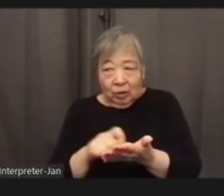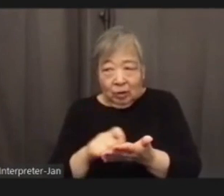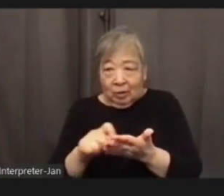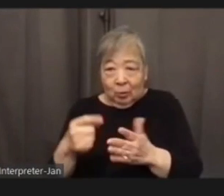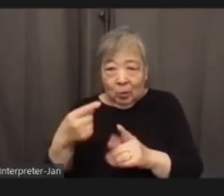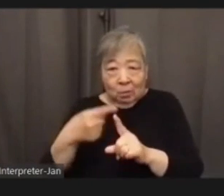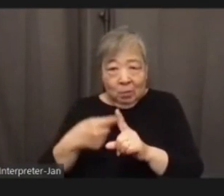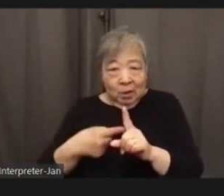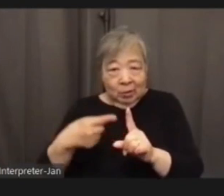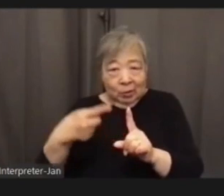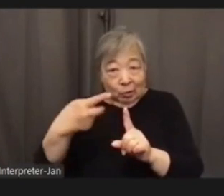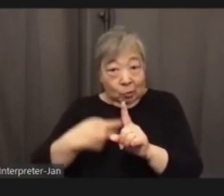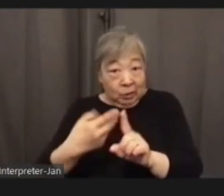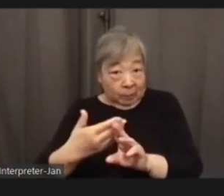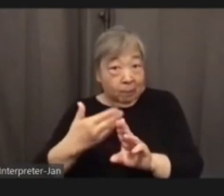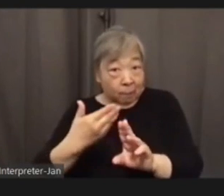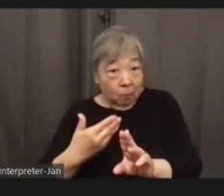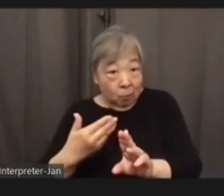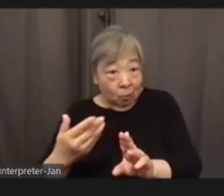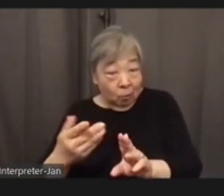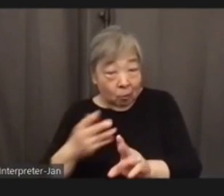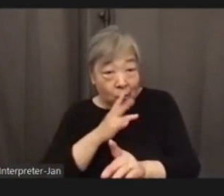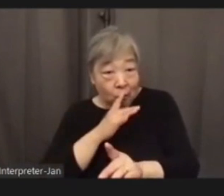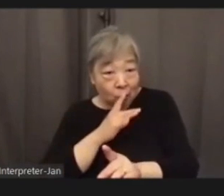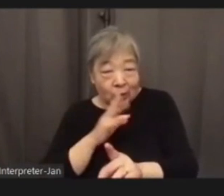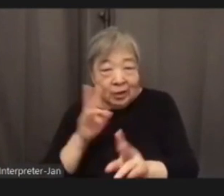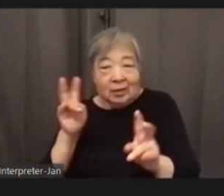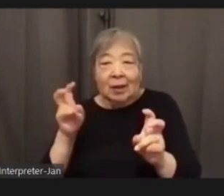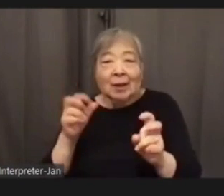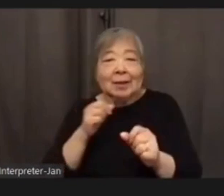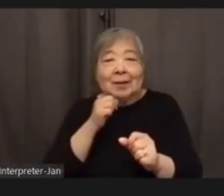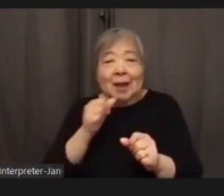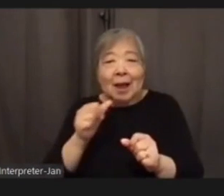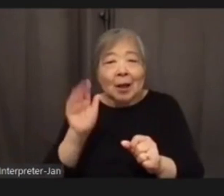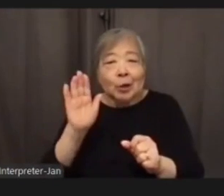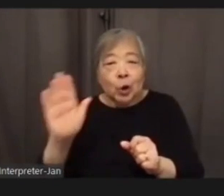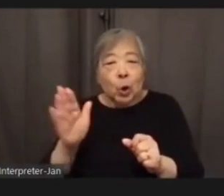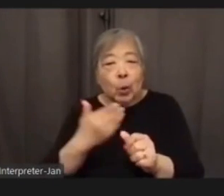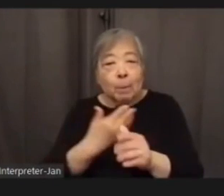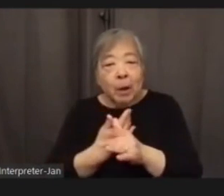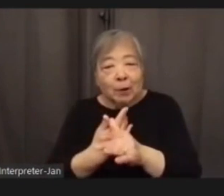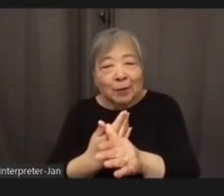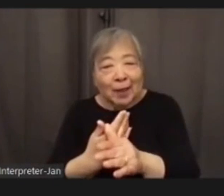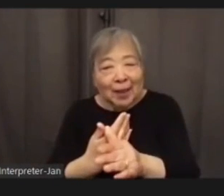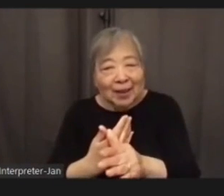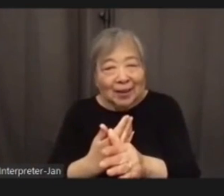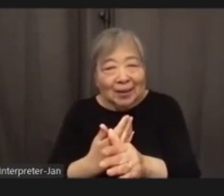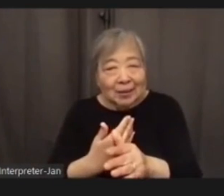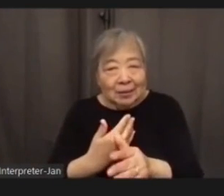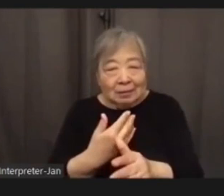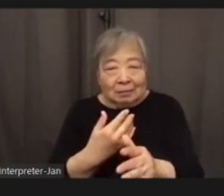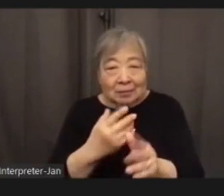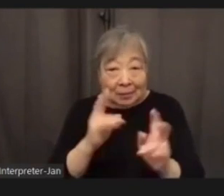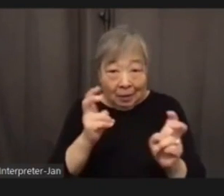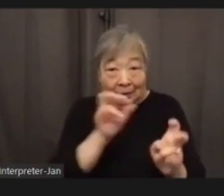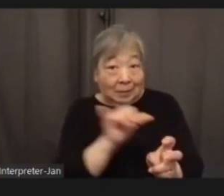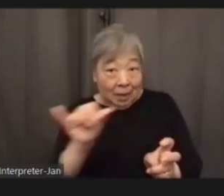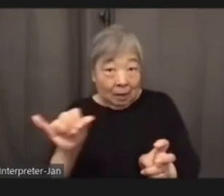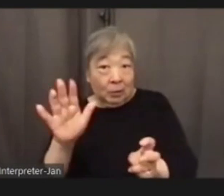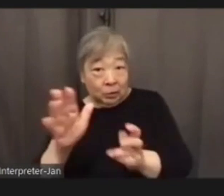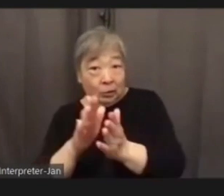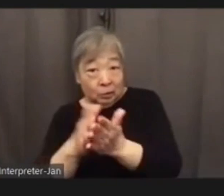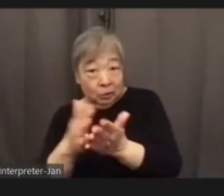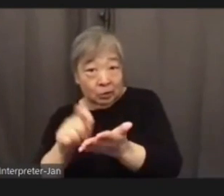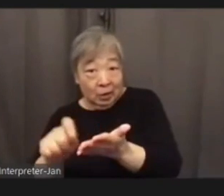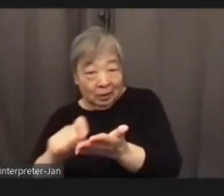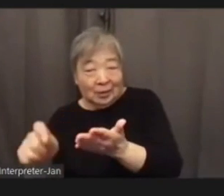you went into the studio, right, is Not Your Butterfly, which is also the title of your memoir. Yeah. So let's